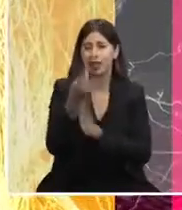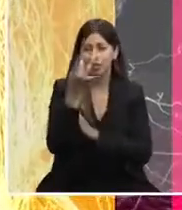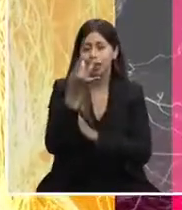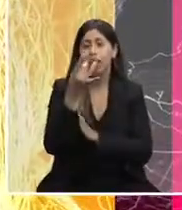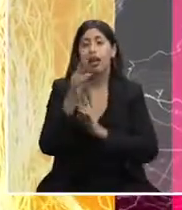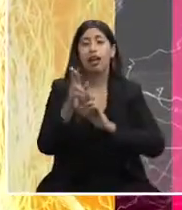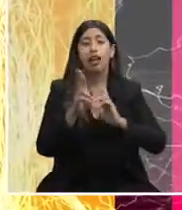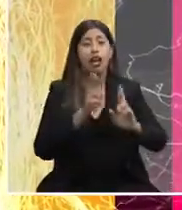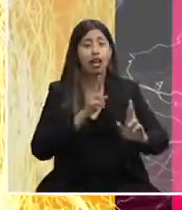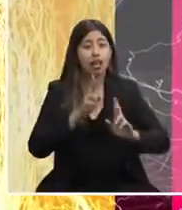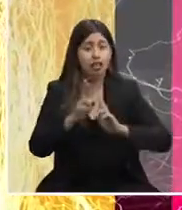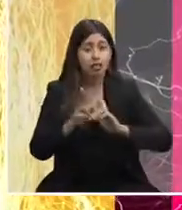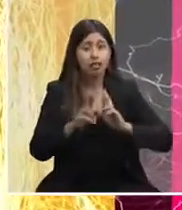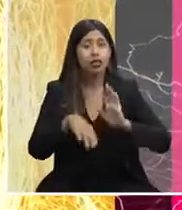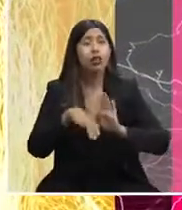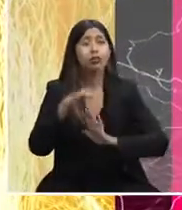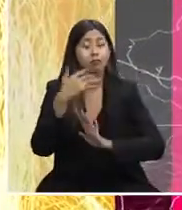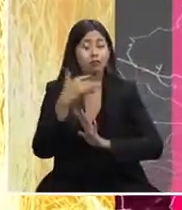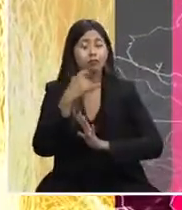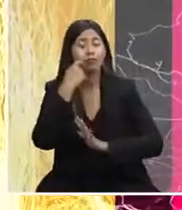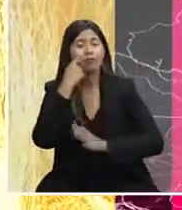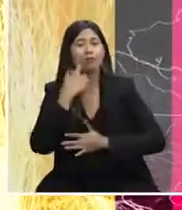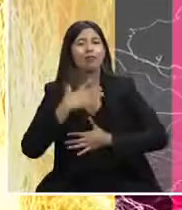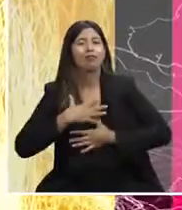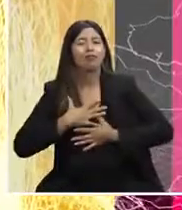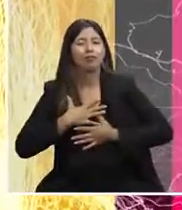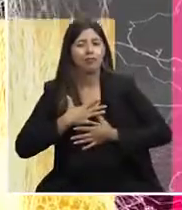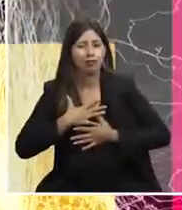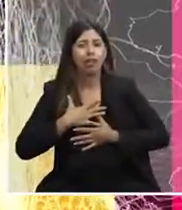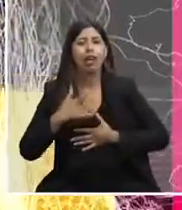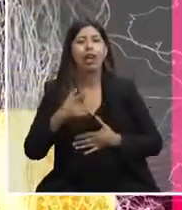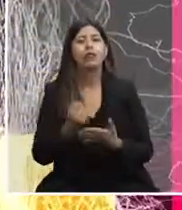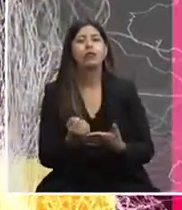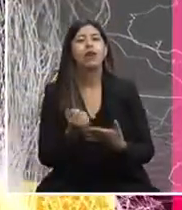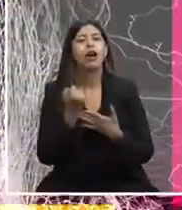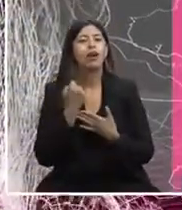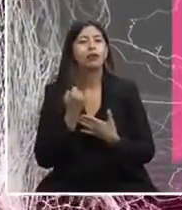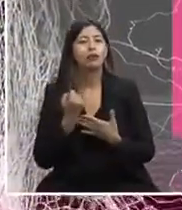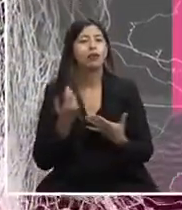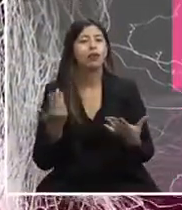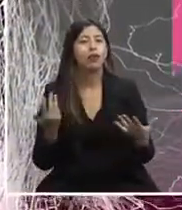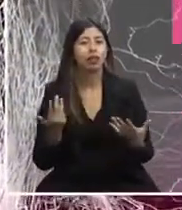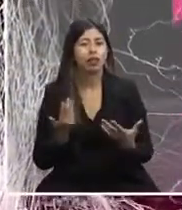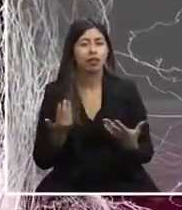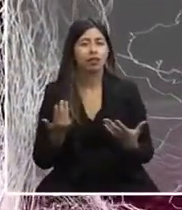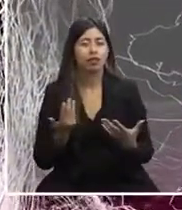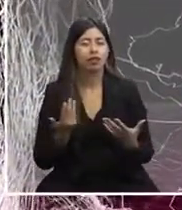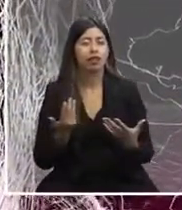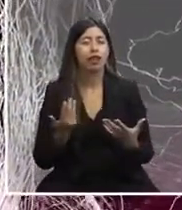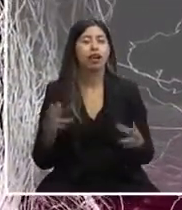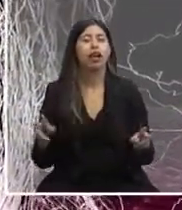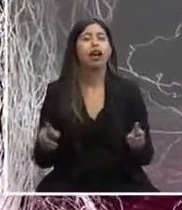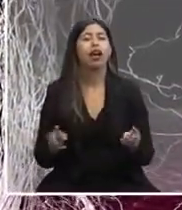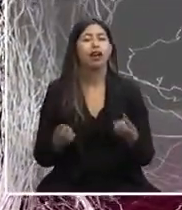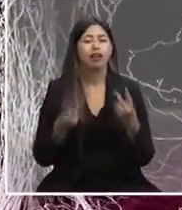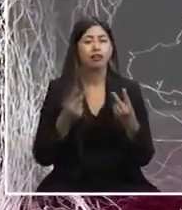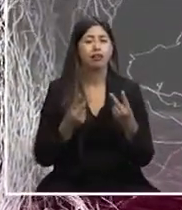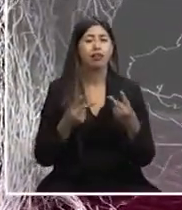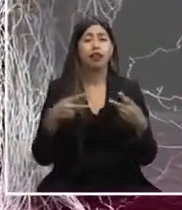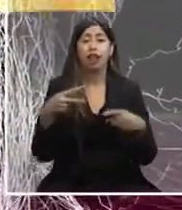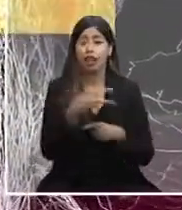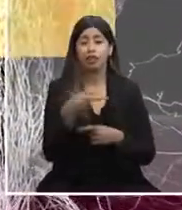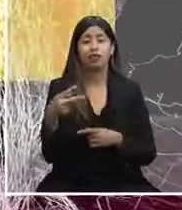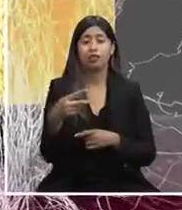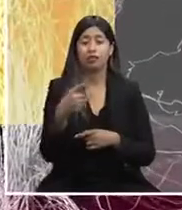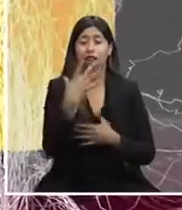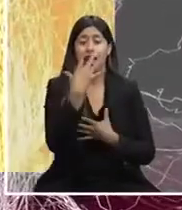accompany sexual addiction. But the second way to get dopamine in a positive way is to develop